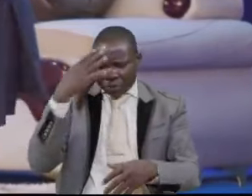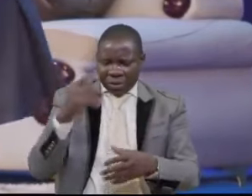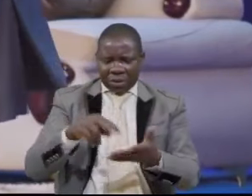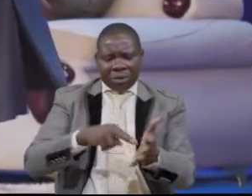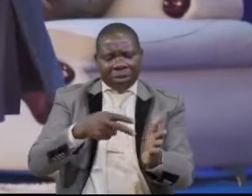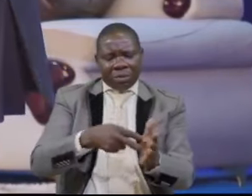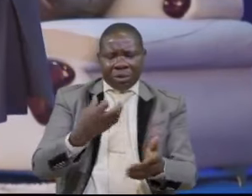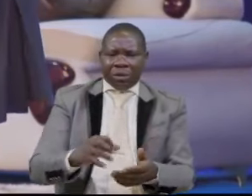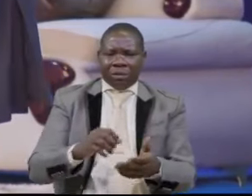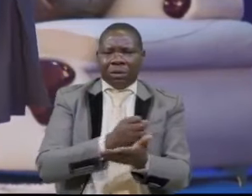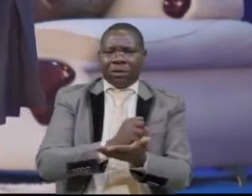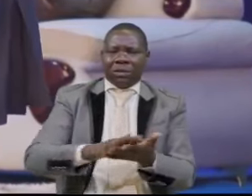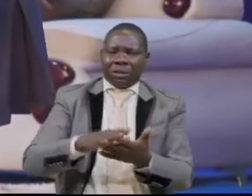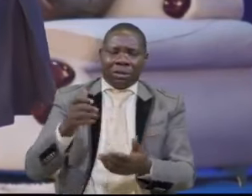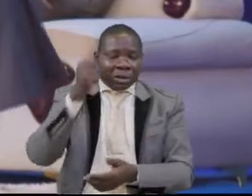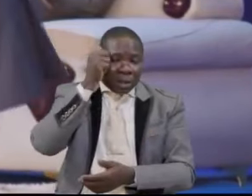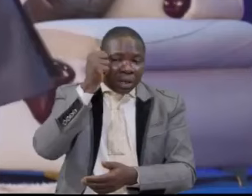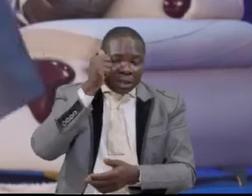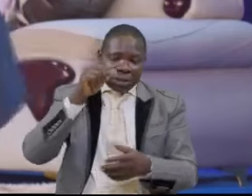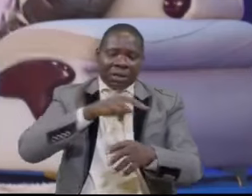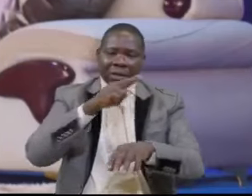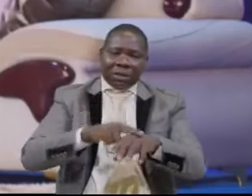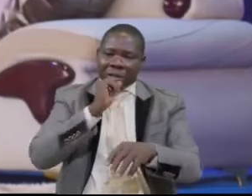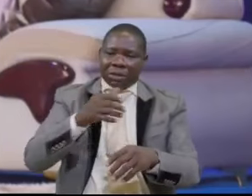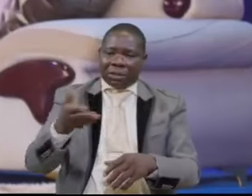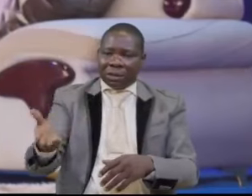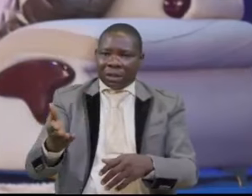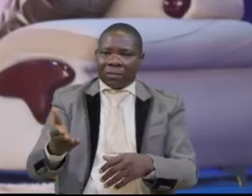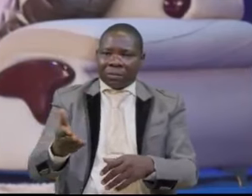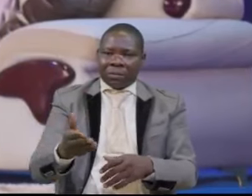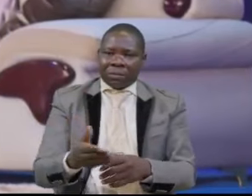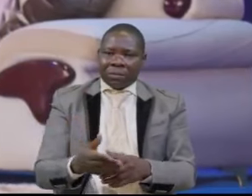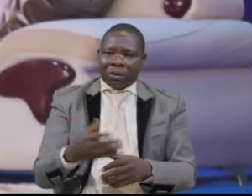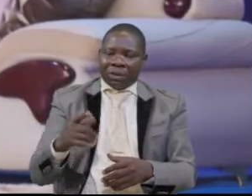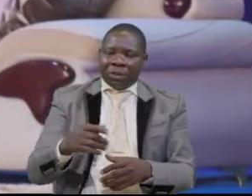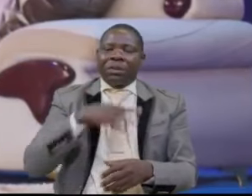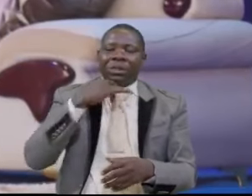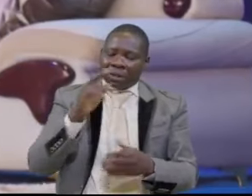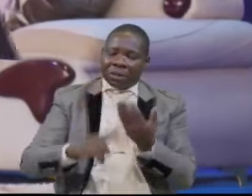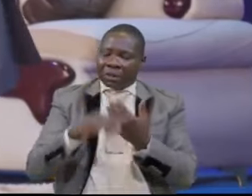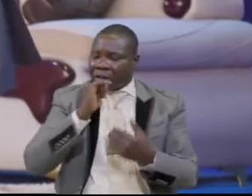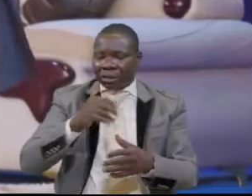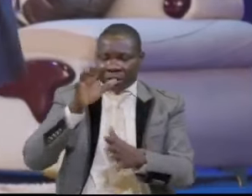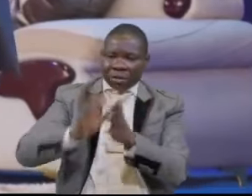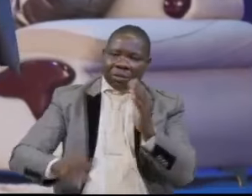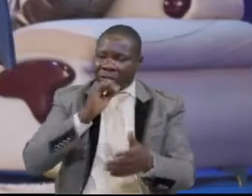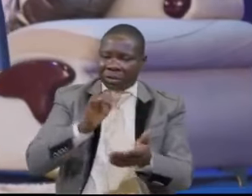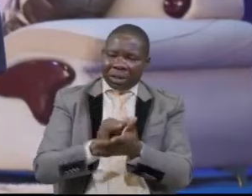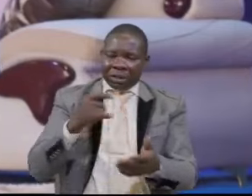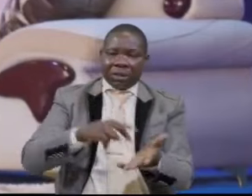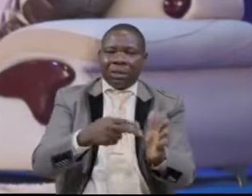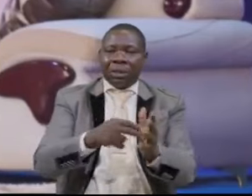Adamic nature is supported. Is that what you're saying? The depravity is taken away. Is that what you want to say? The